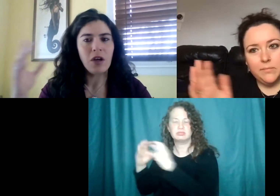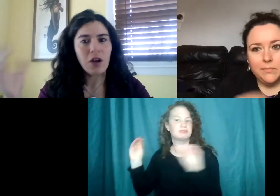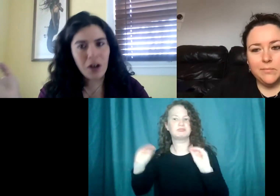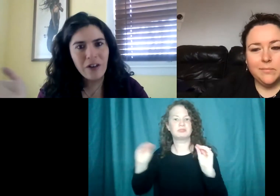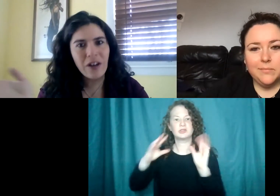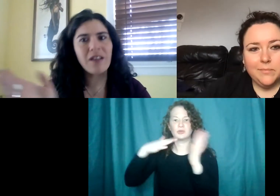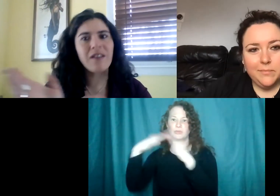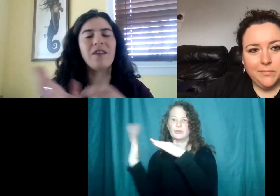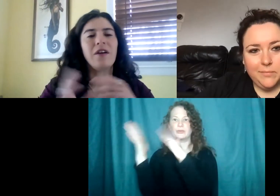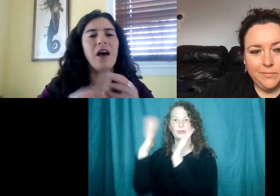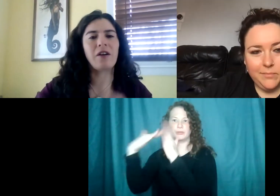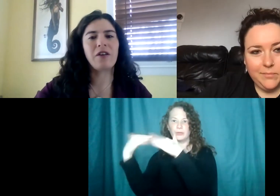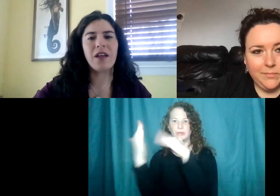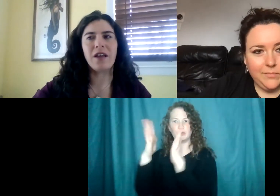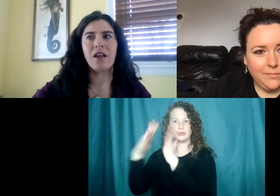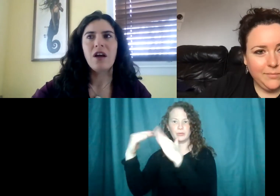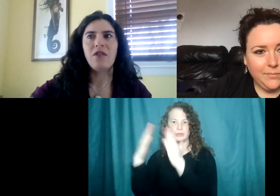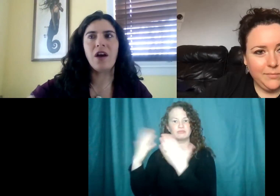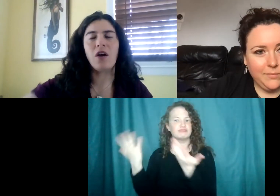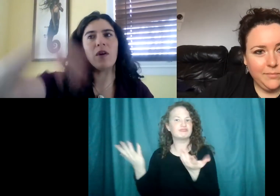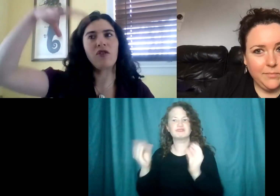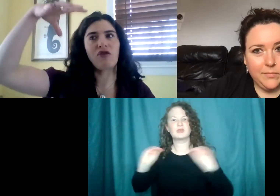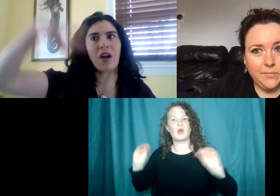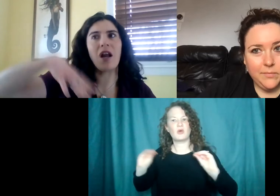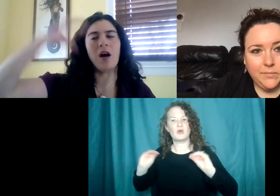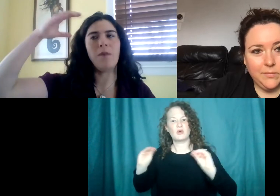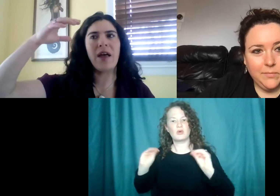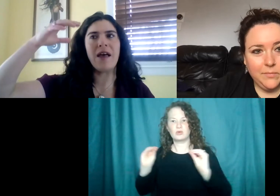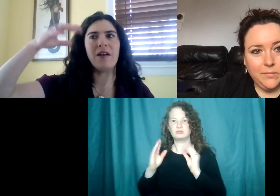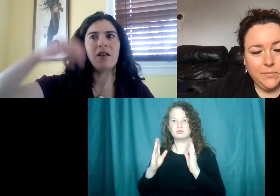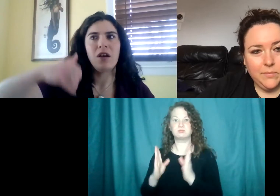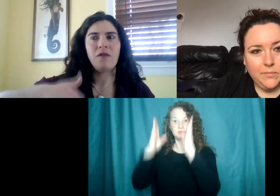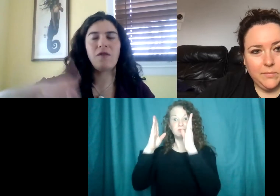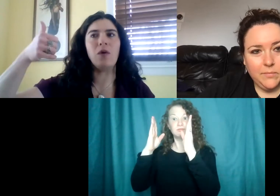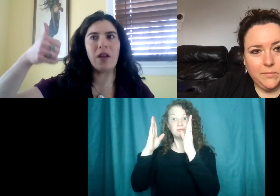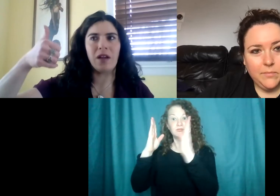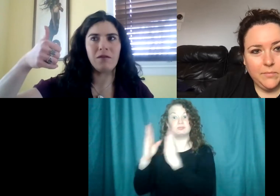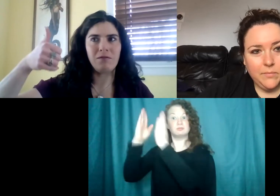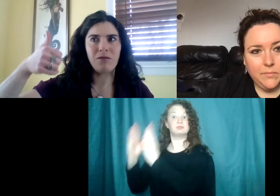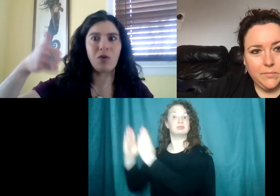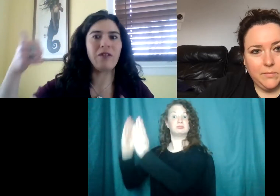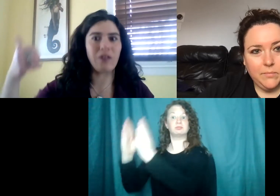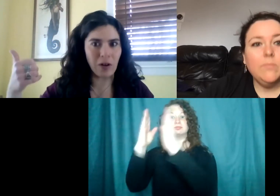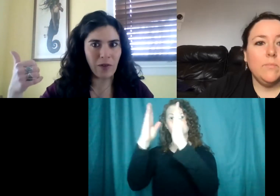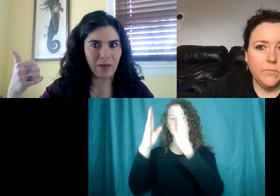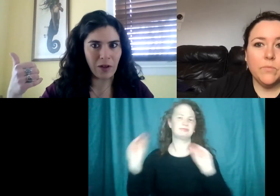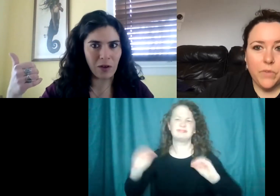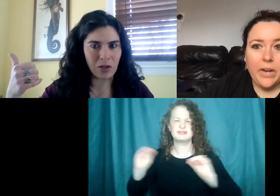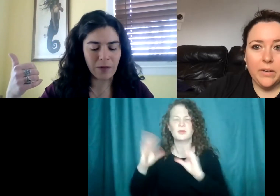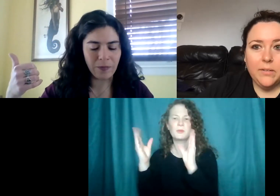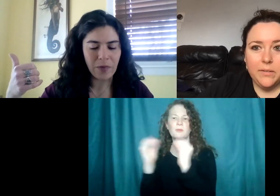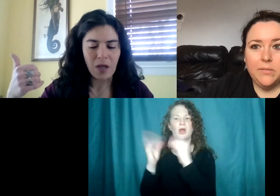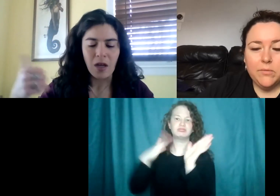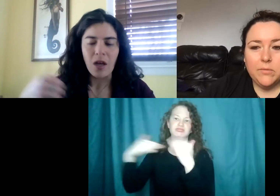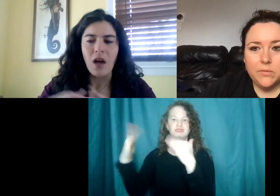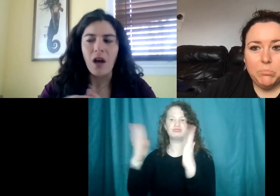the current. They're not always straight up and floating towards the surface of the